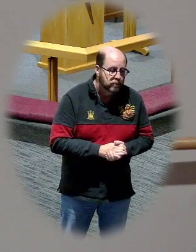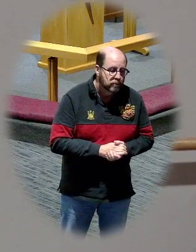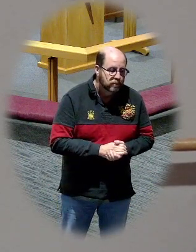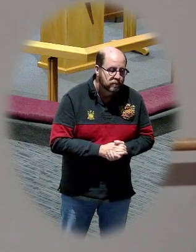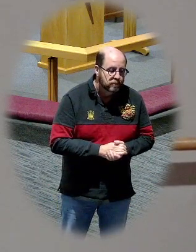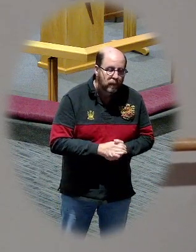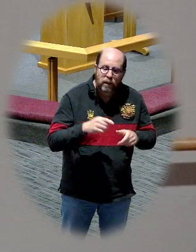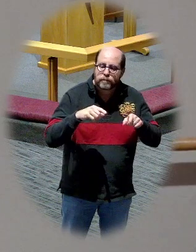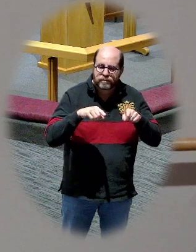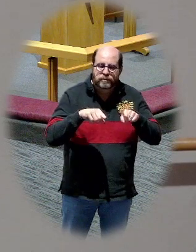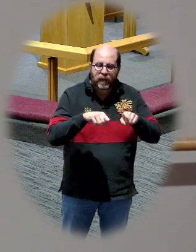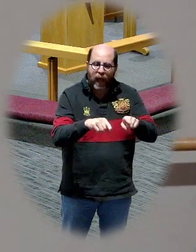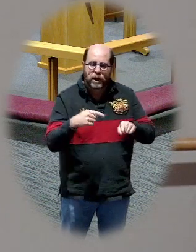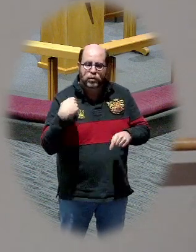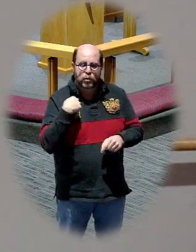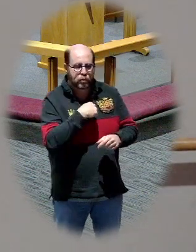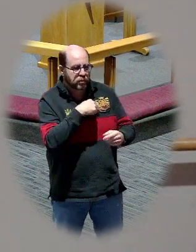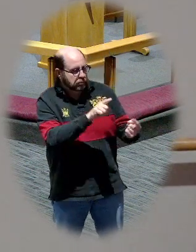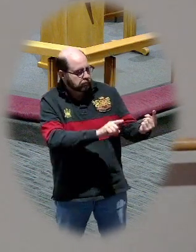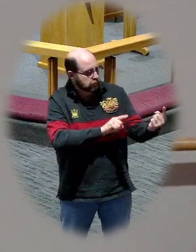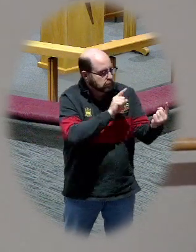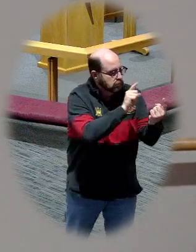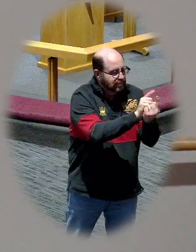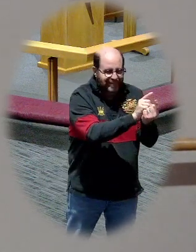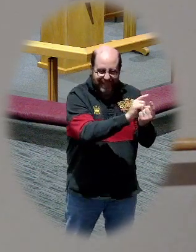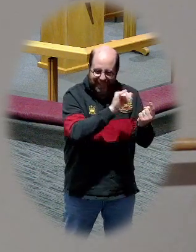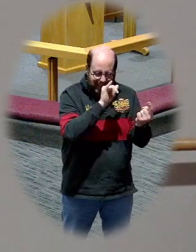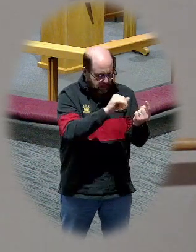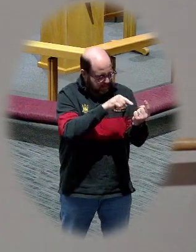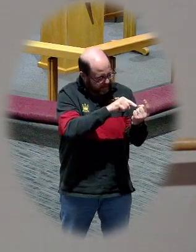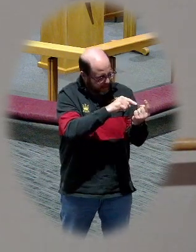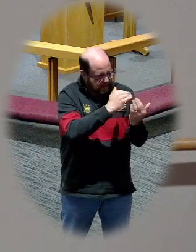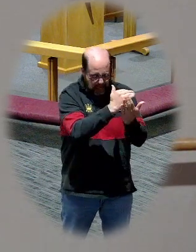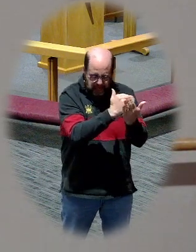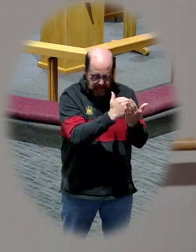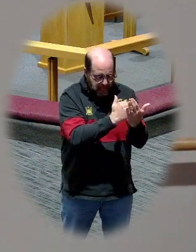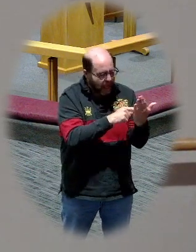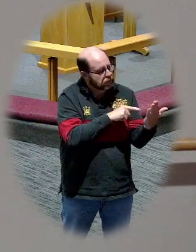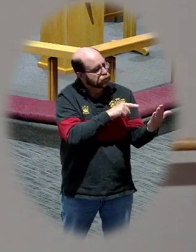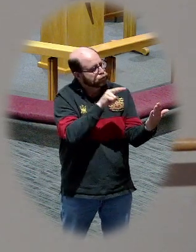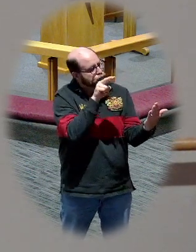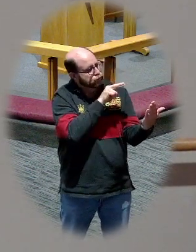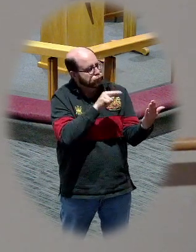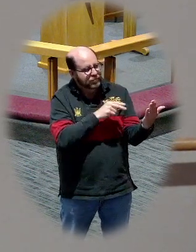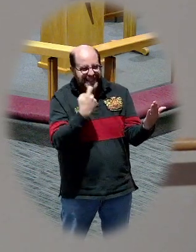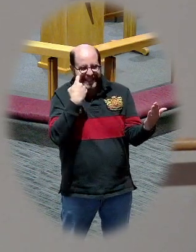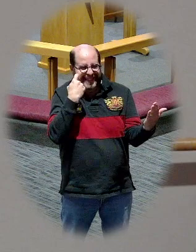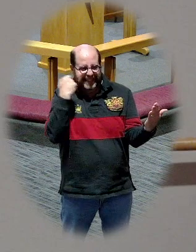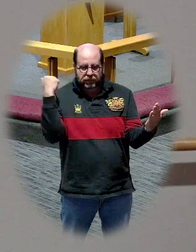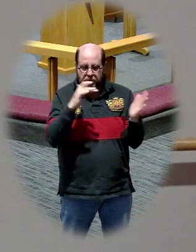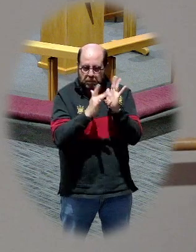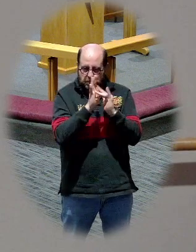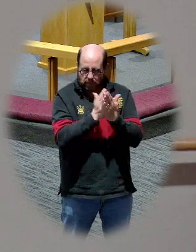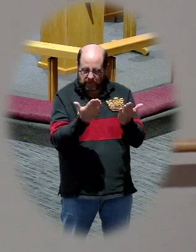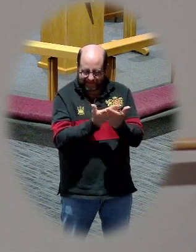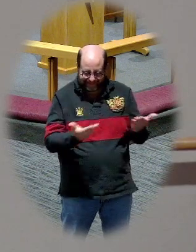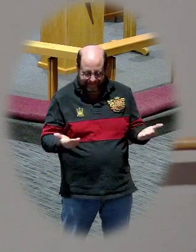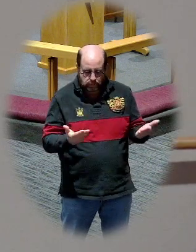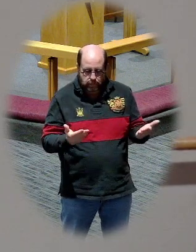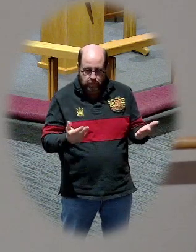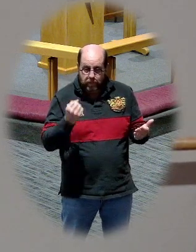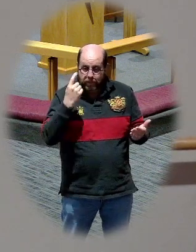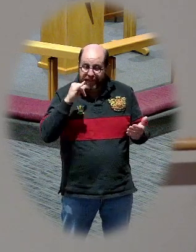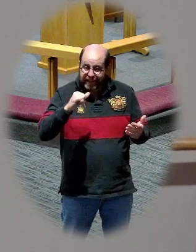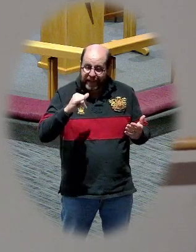As we encounter our epistle lesson this morning, we are exposed to a theme that's actually